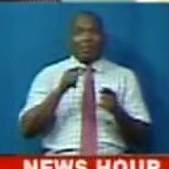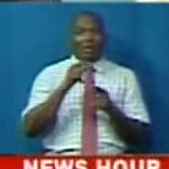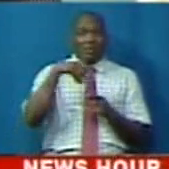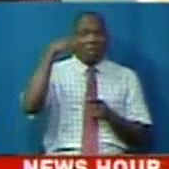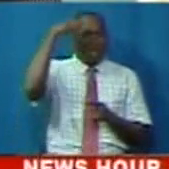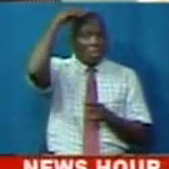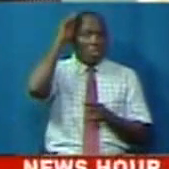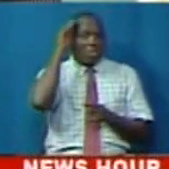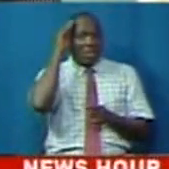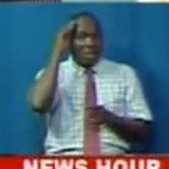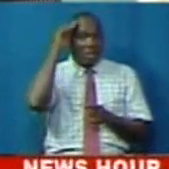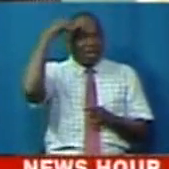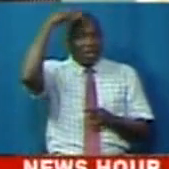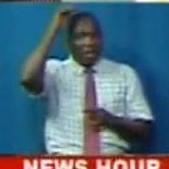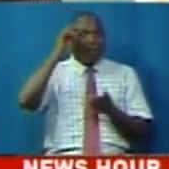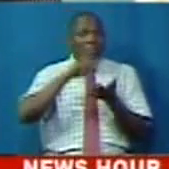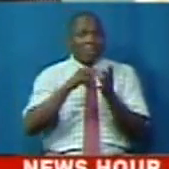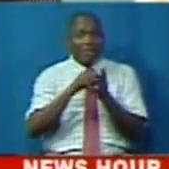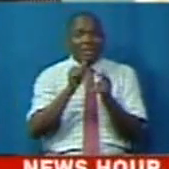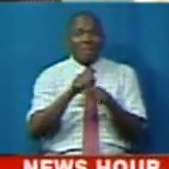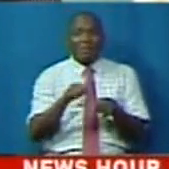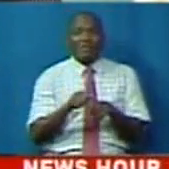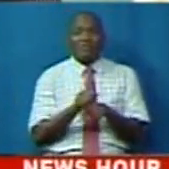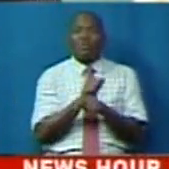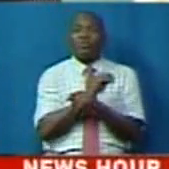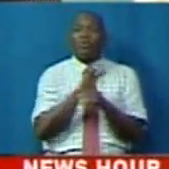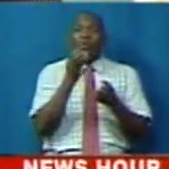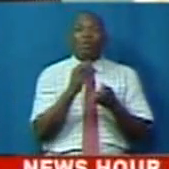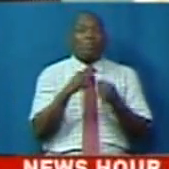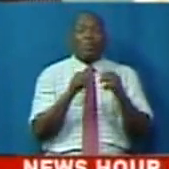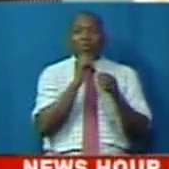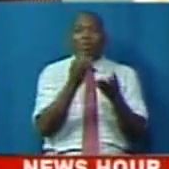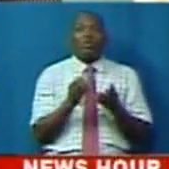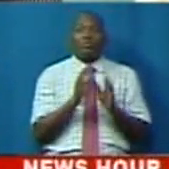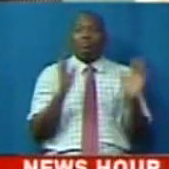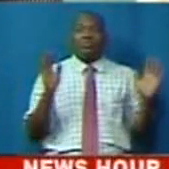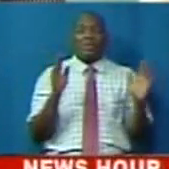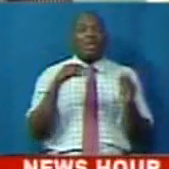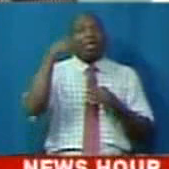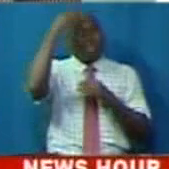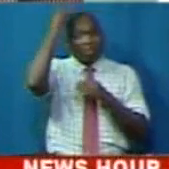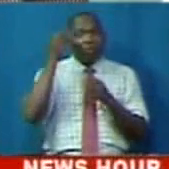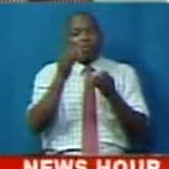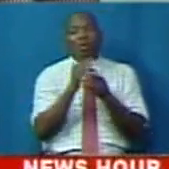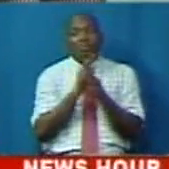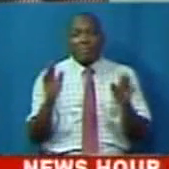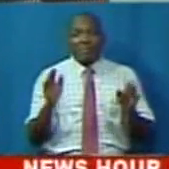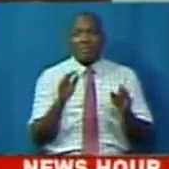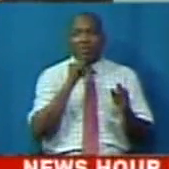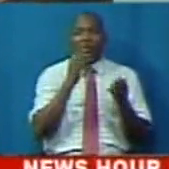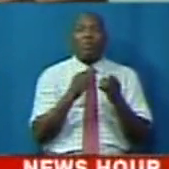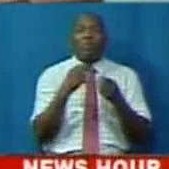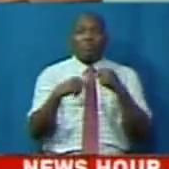anyone putting it this way, that means that he have no, he don't want trouble. He doesn't need any trouble. That means that he's